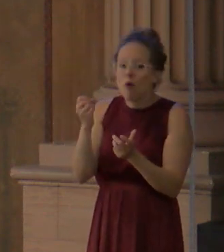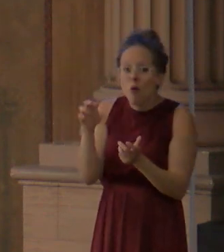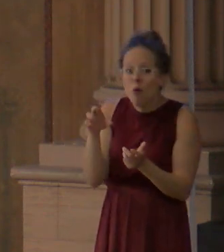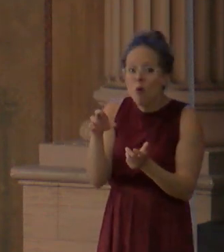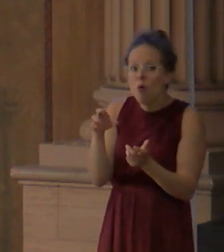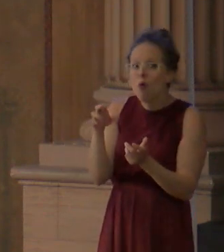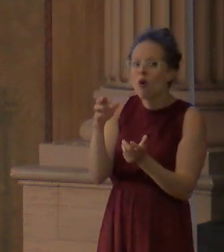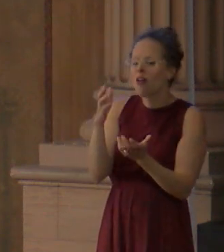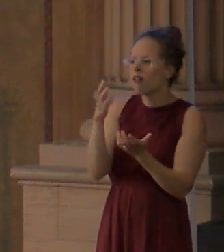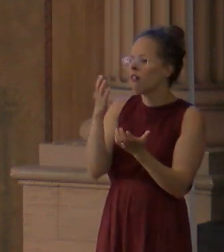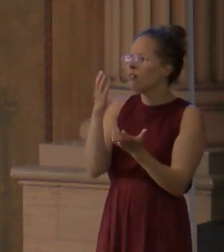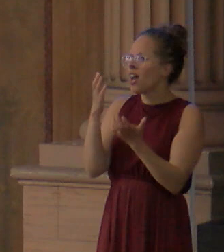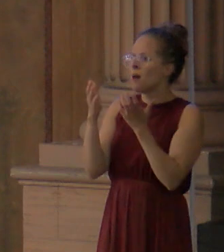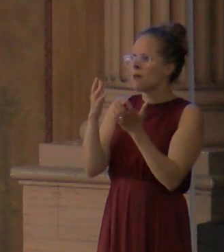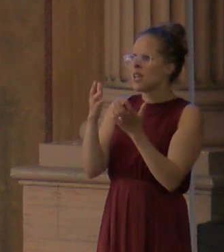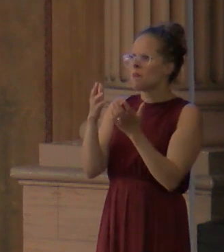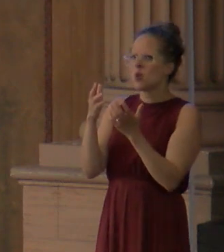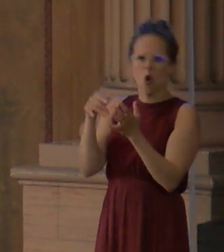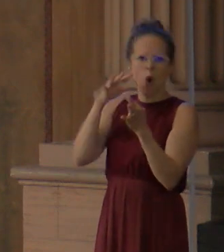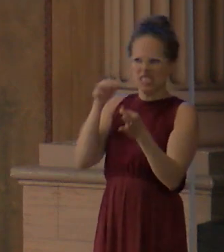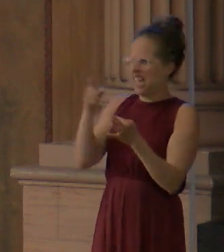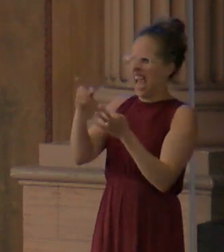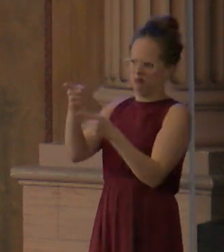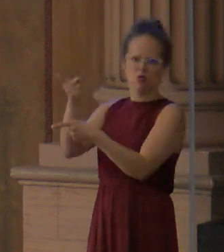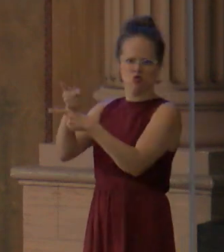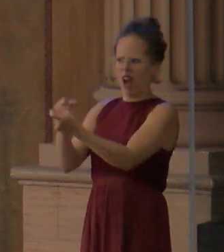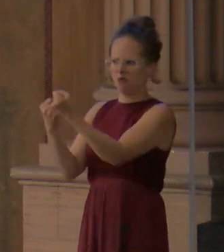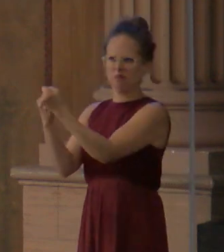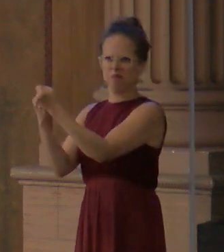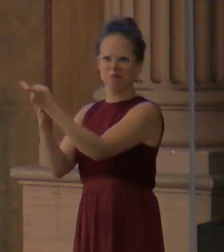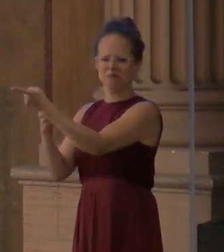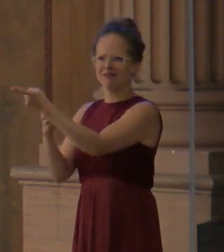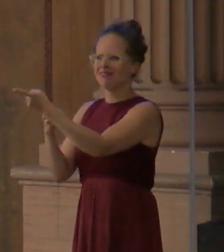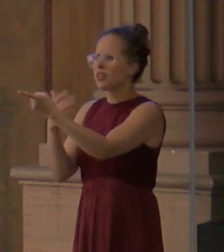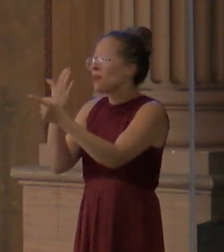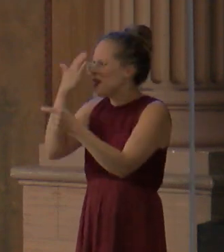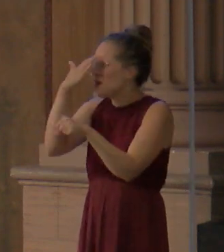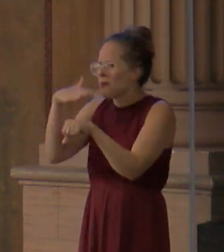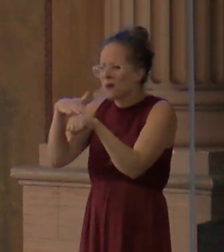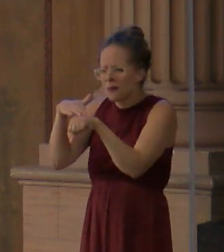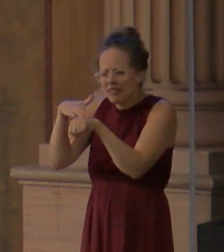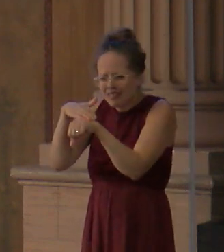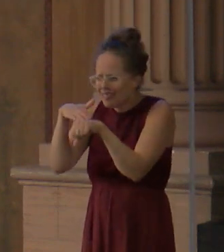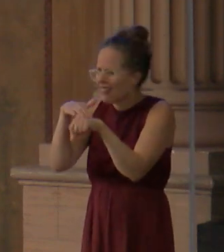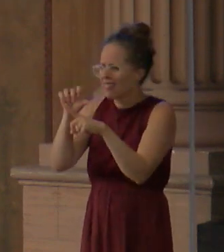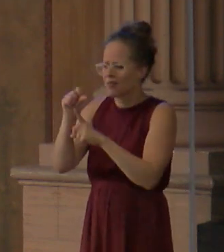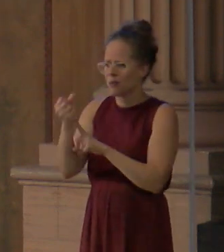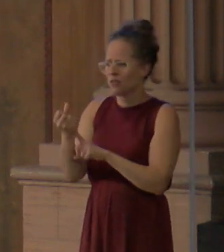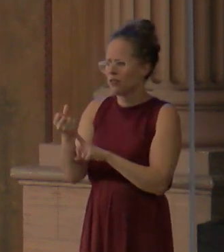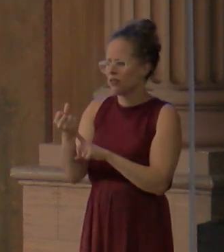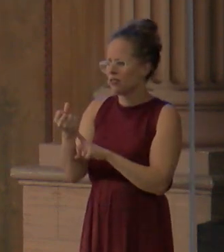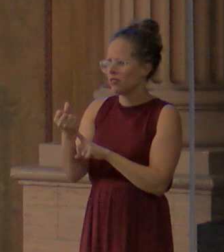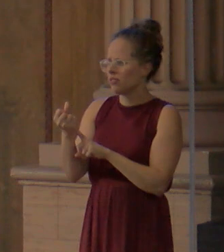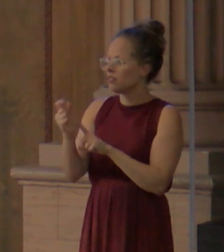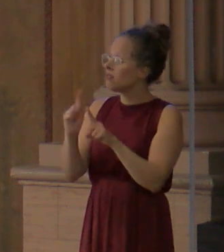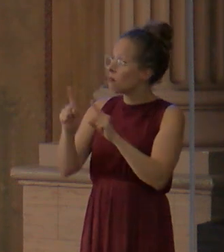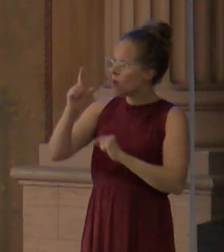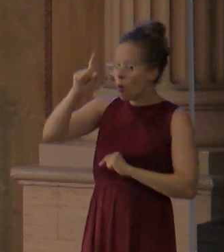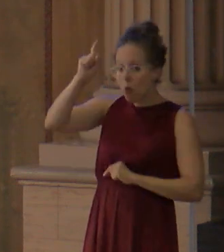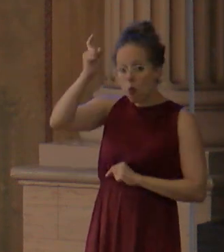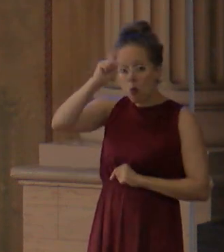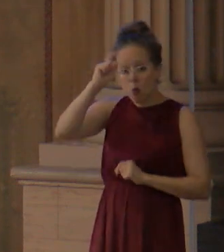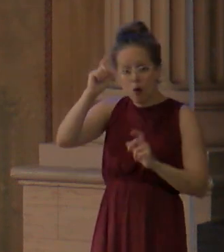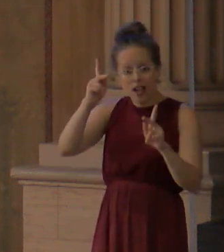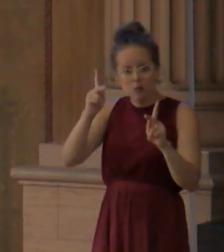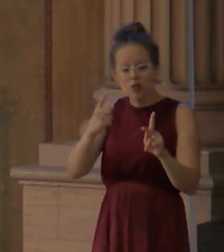affirmations before hearing the ways maybe someone's contributed to a conflict. But the wise, on the other hand, says, you know what,